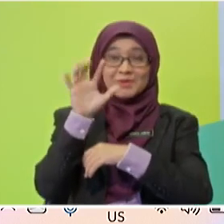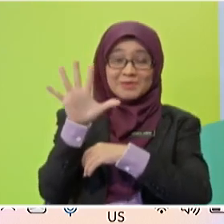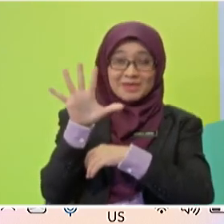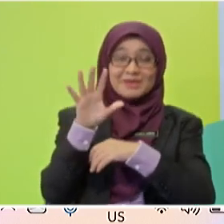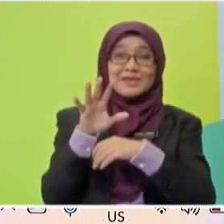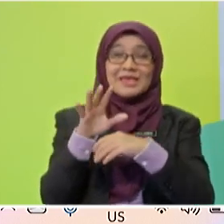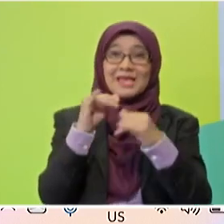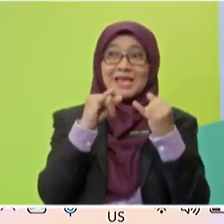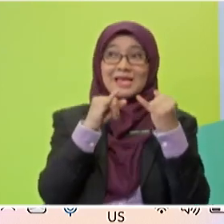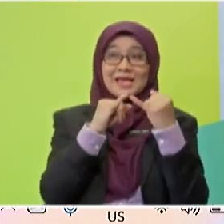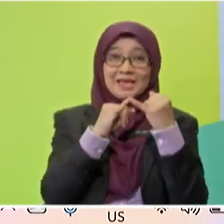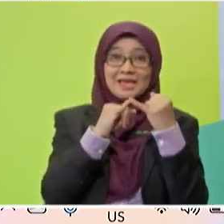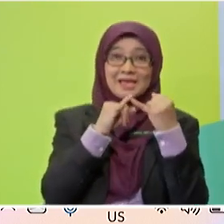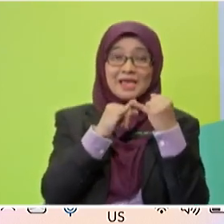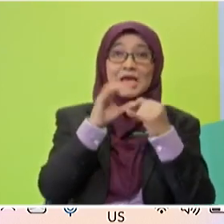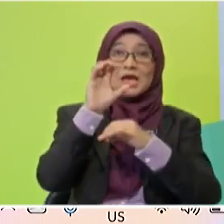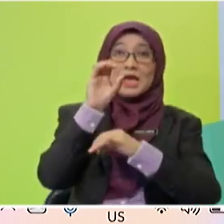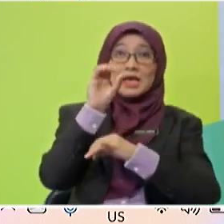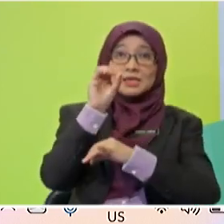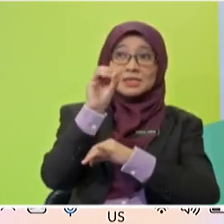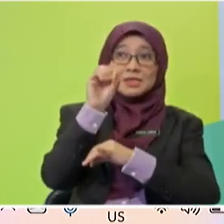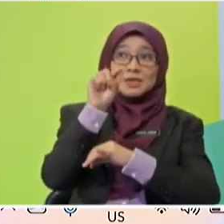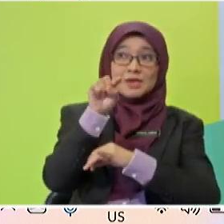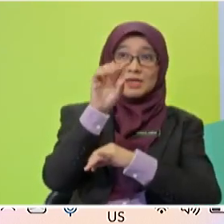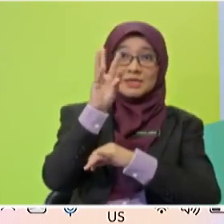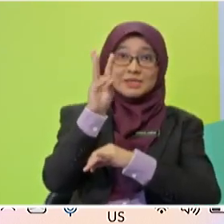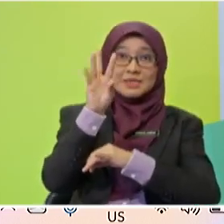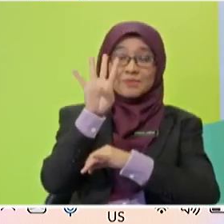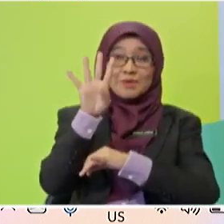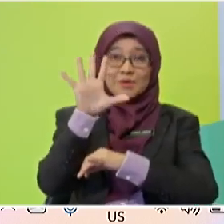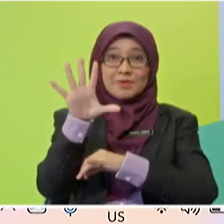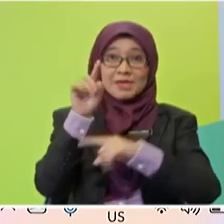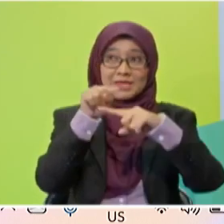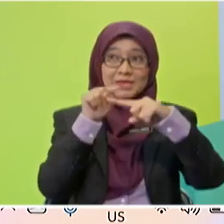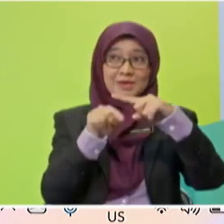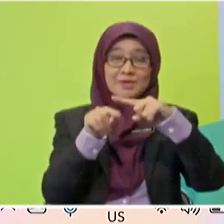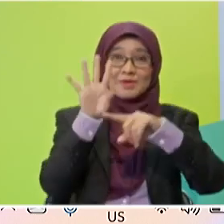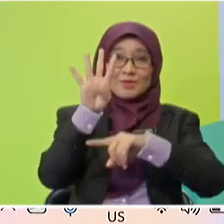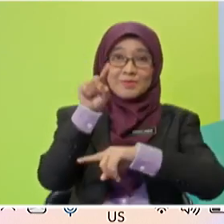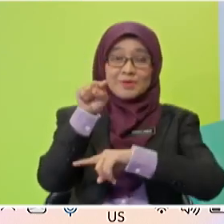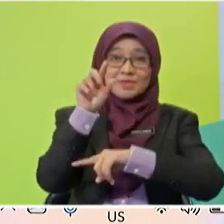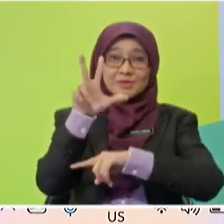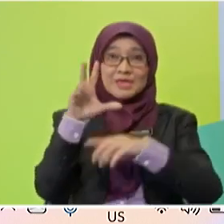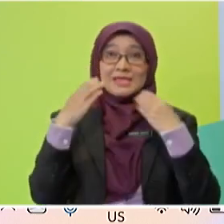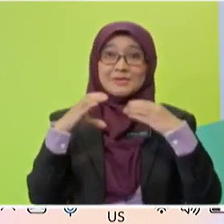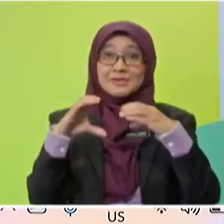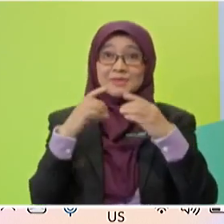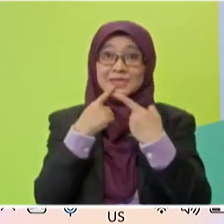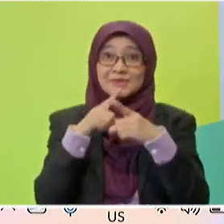Okay, last question. 0.645 divide by 4.3. Quick one, quick one.